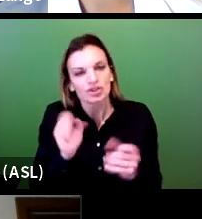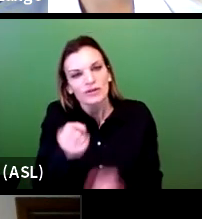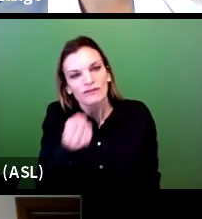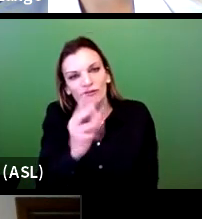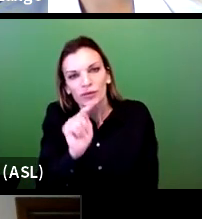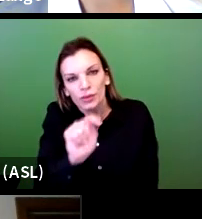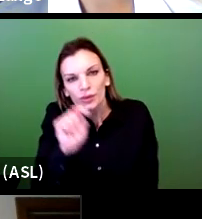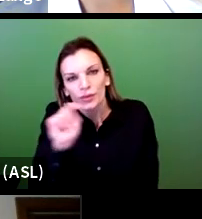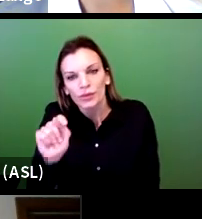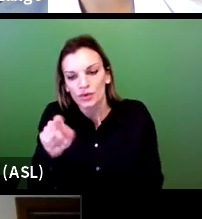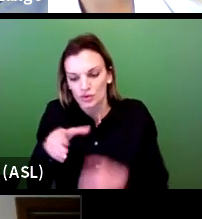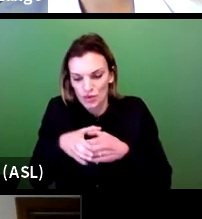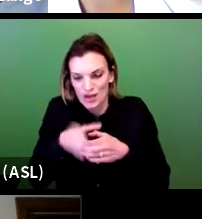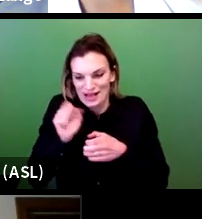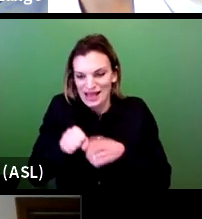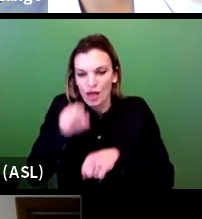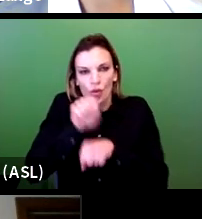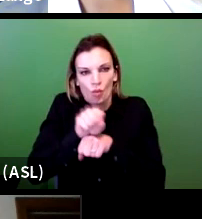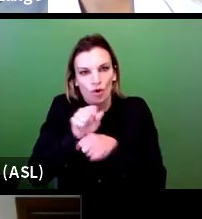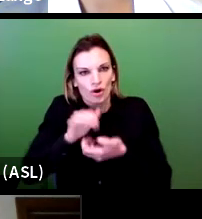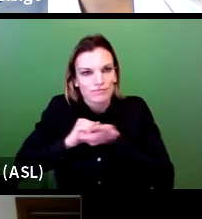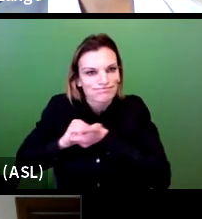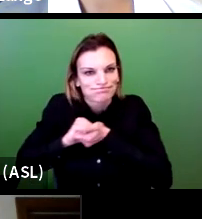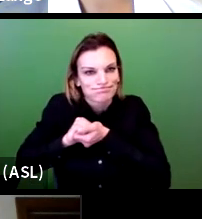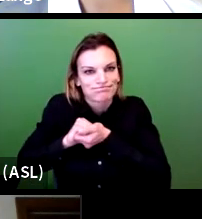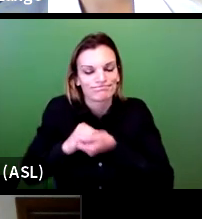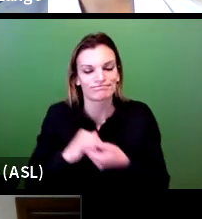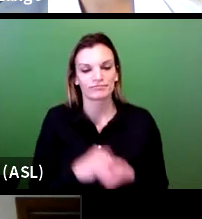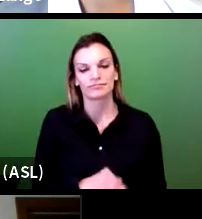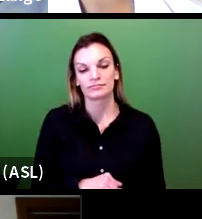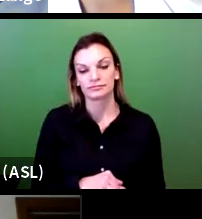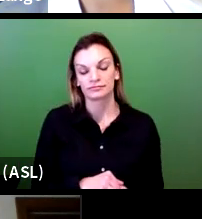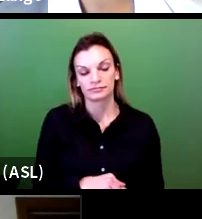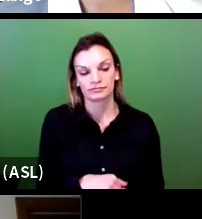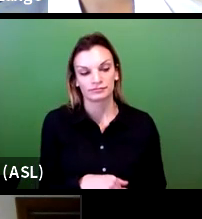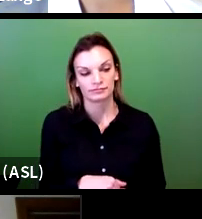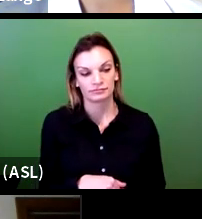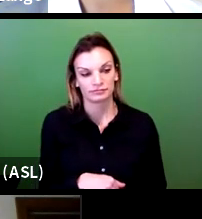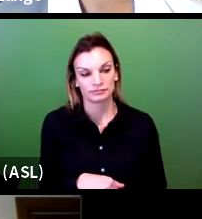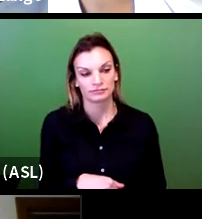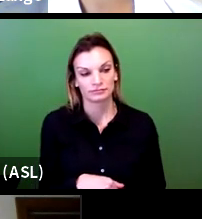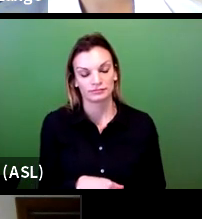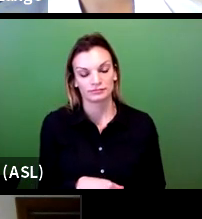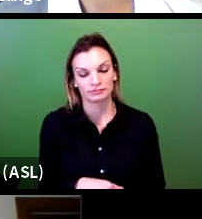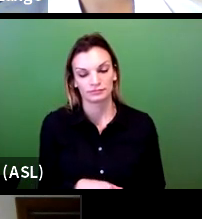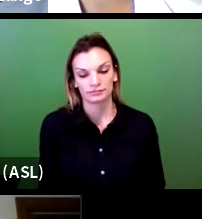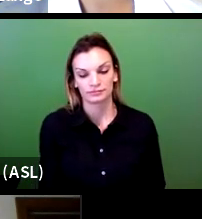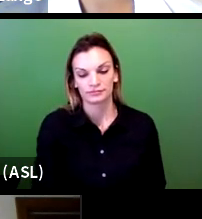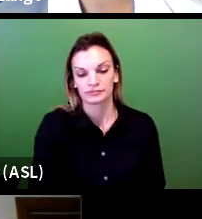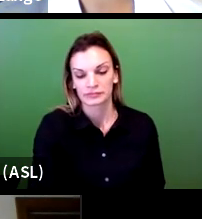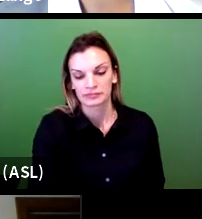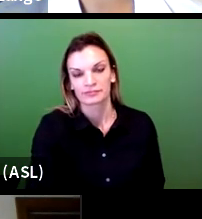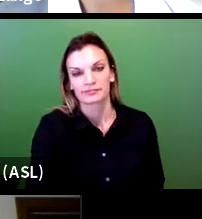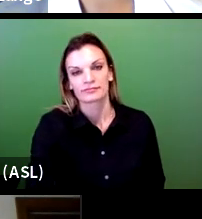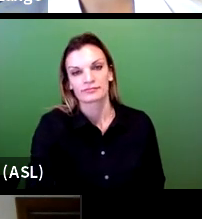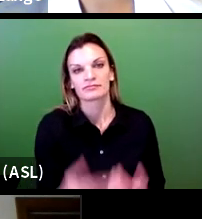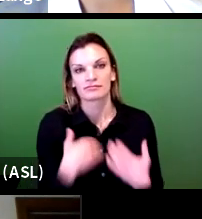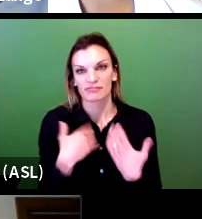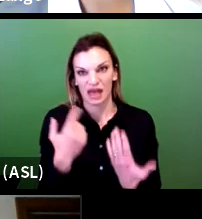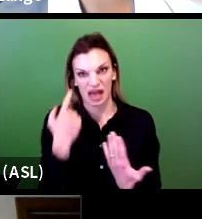good working group. And I would also suggest that 3 people would